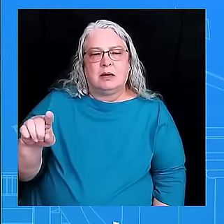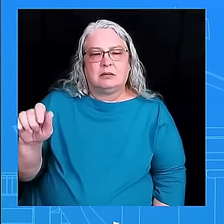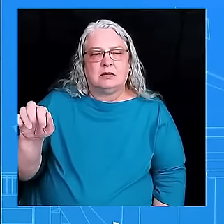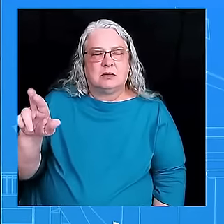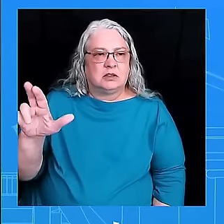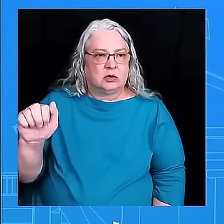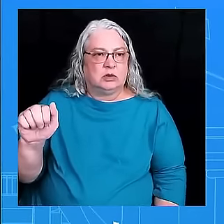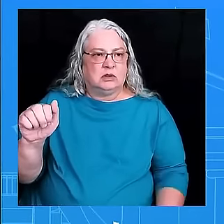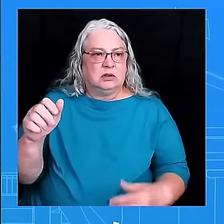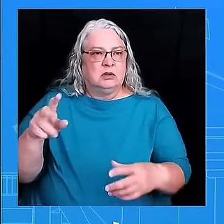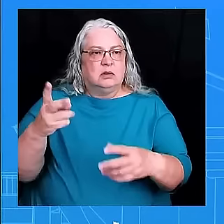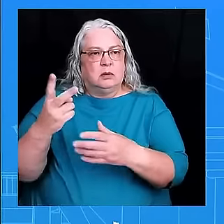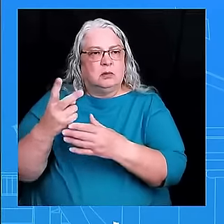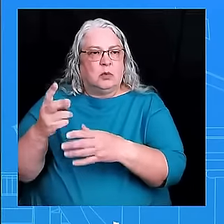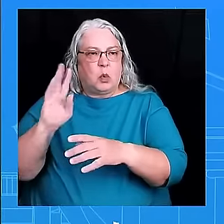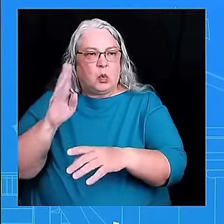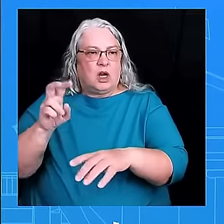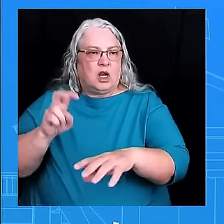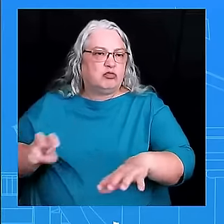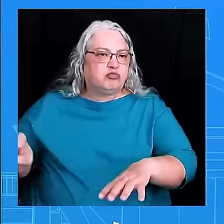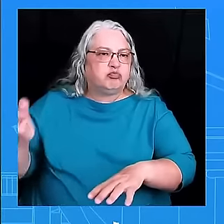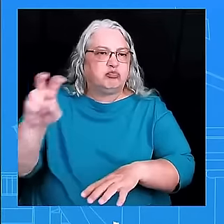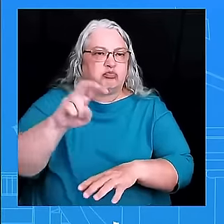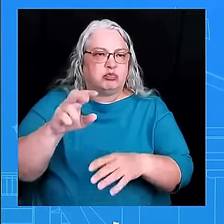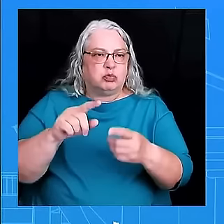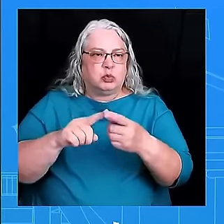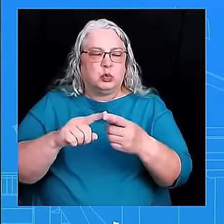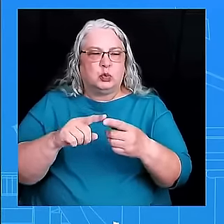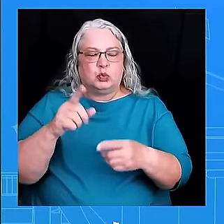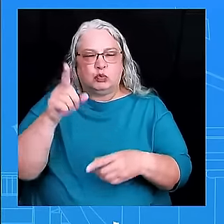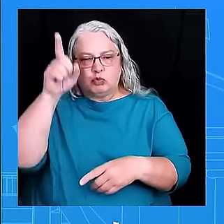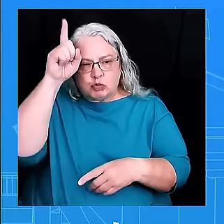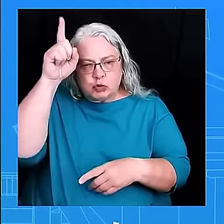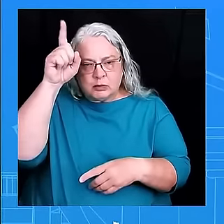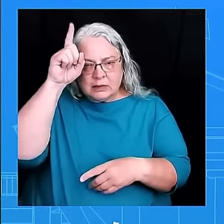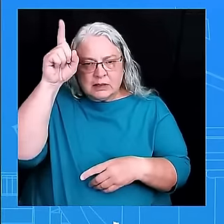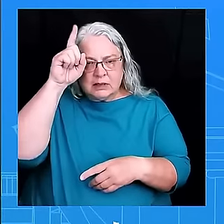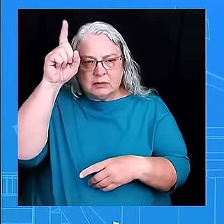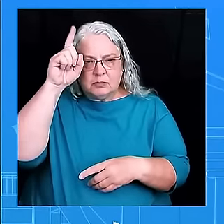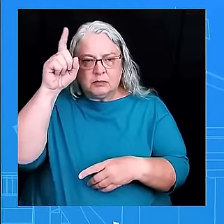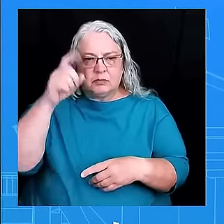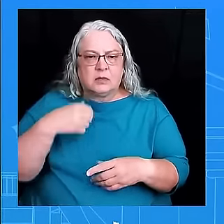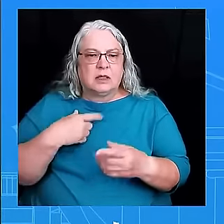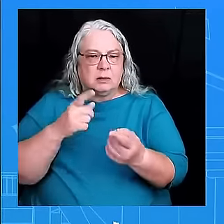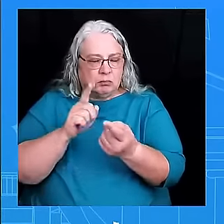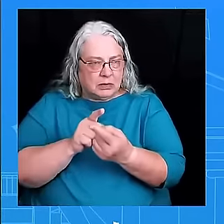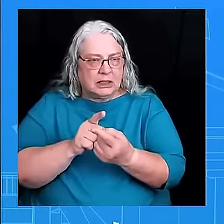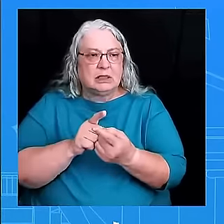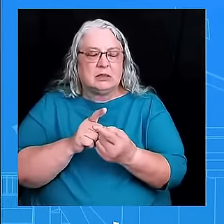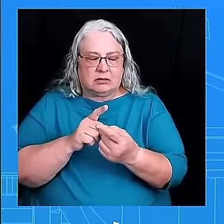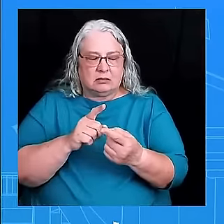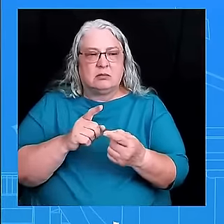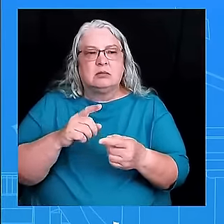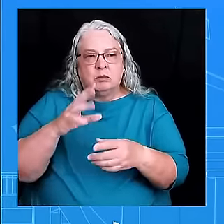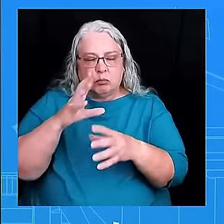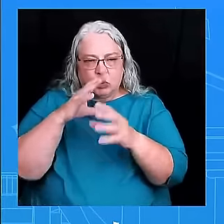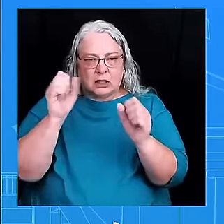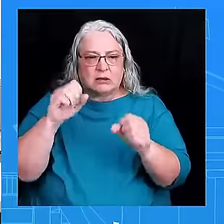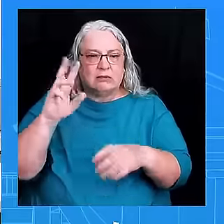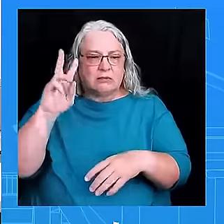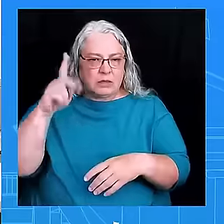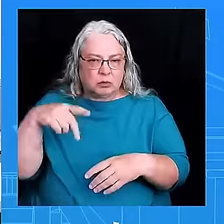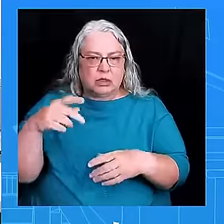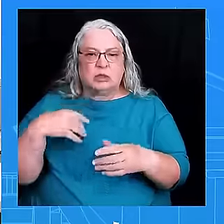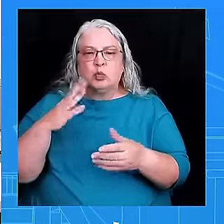States soon for him to be able to see the president and other people in the U.S. government. Yeah. Thank you, Jake. Switching gears for